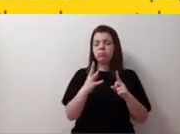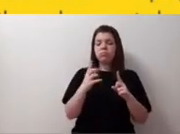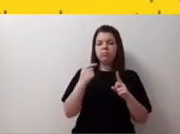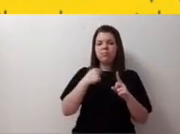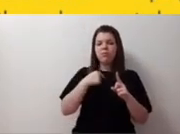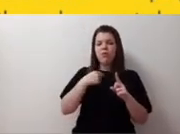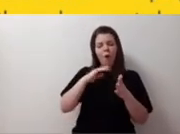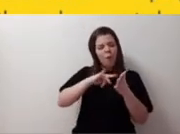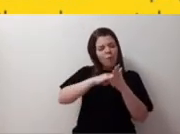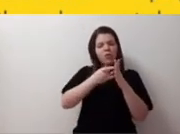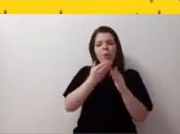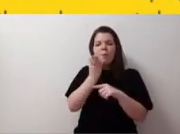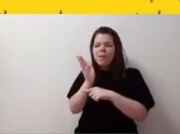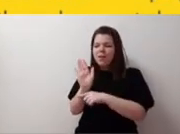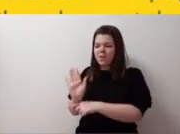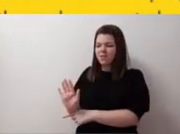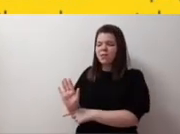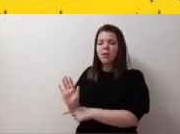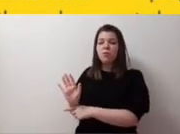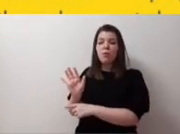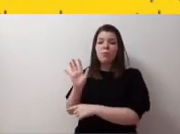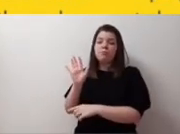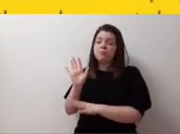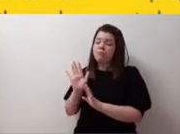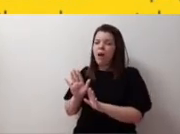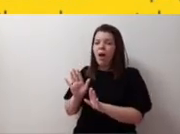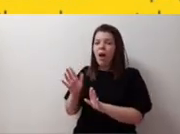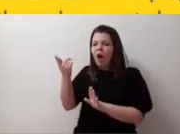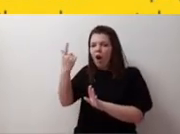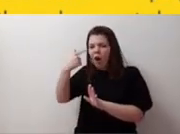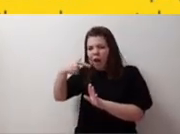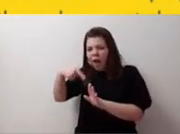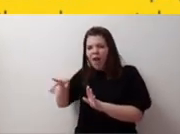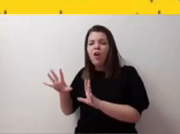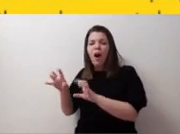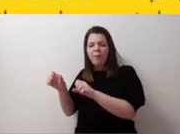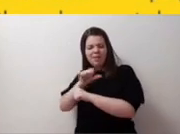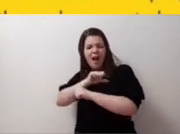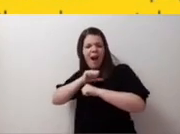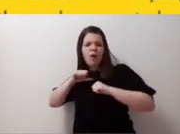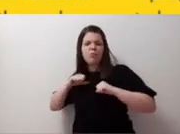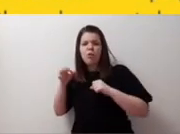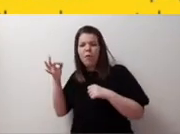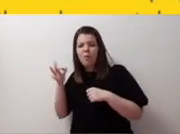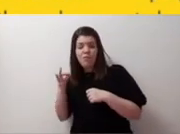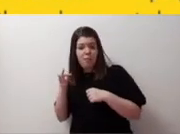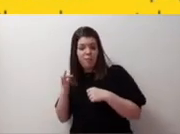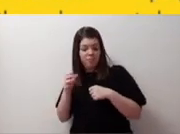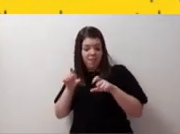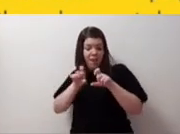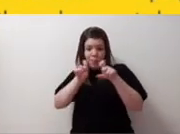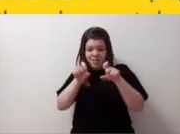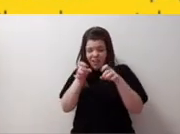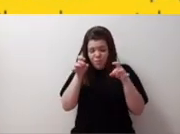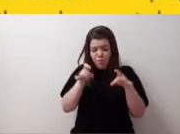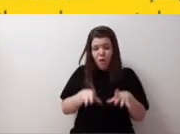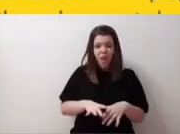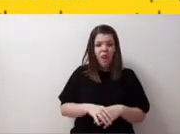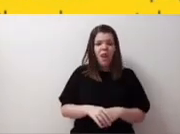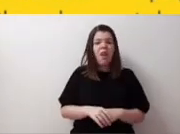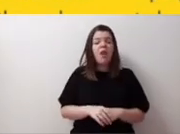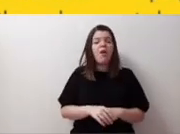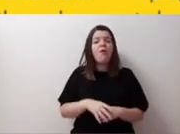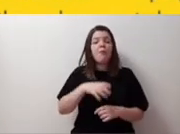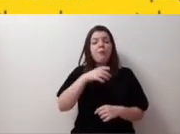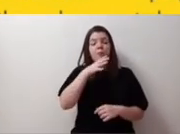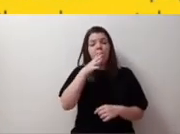onboarding system and how employees have to learn by her or himself At the end, teacher is the test